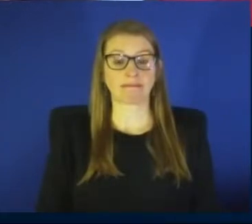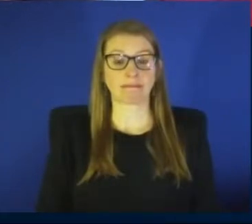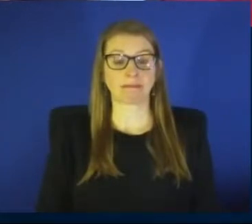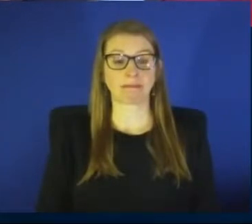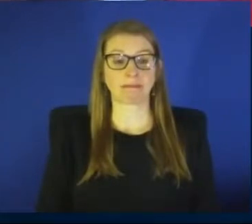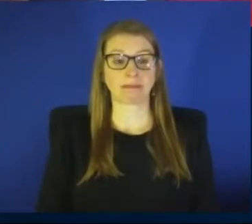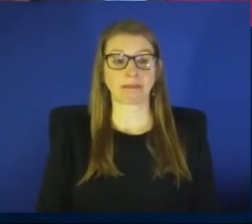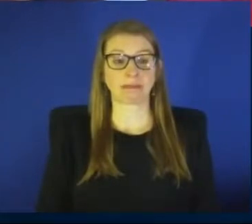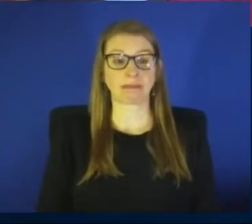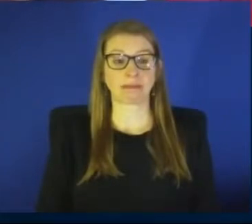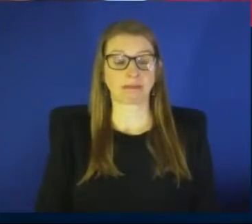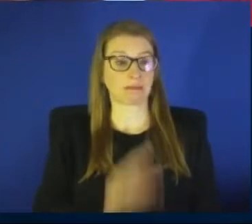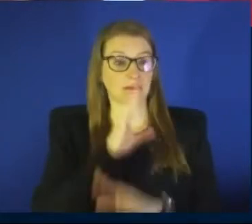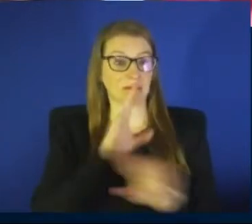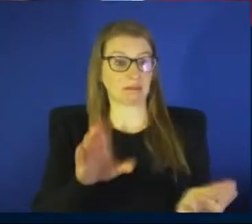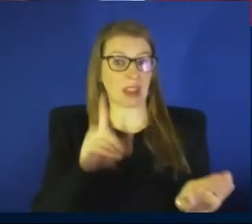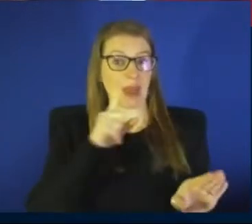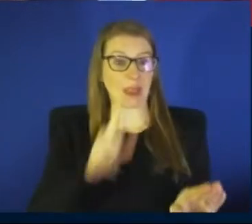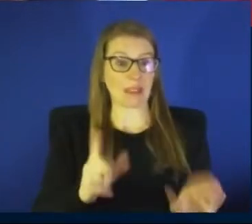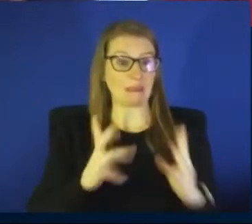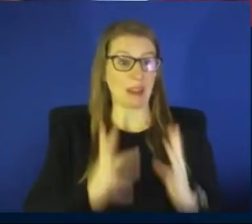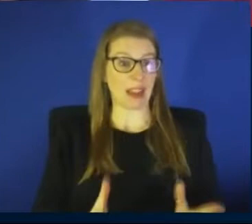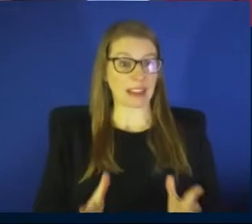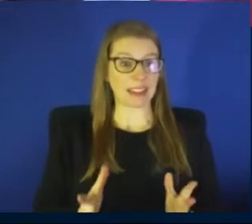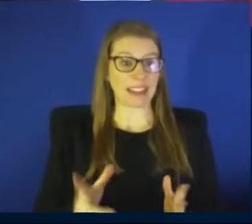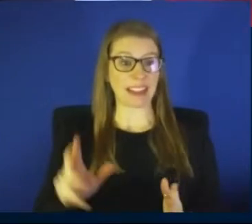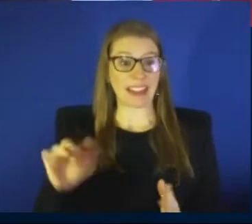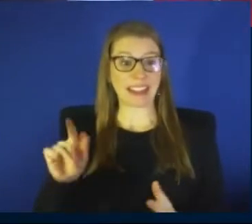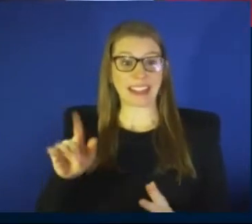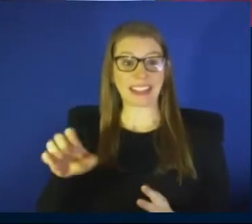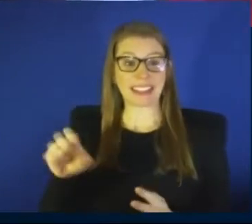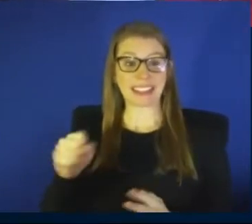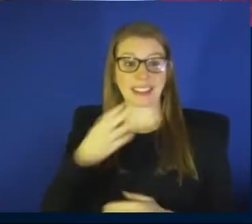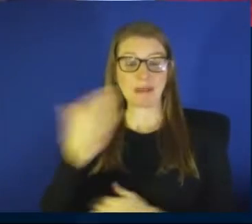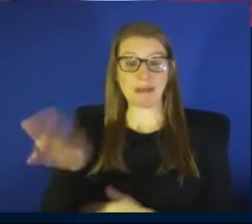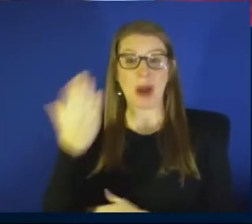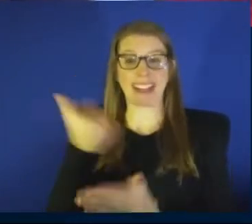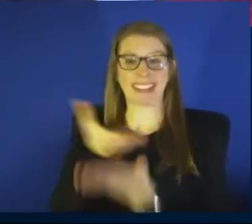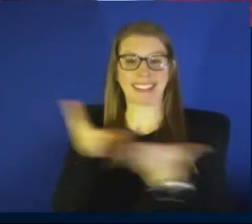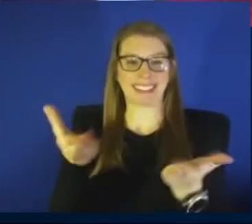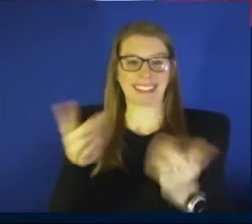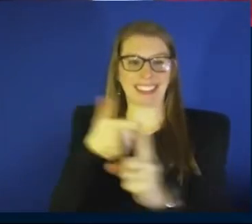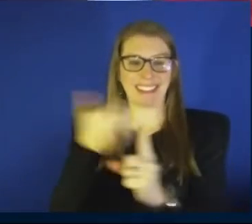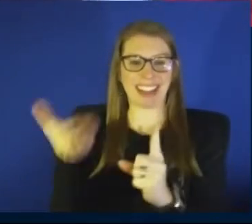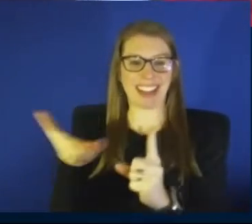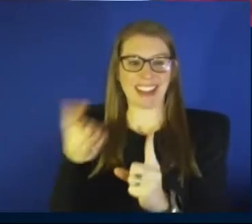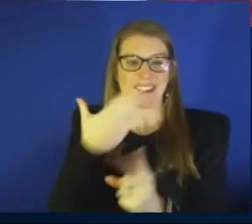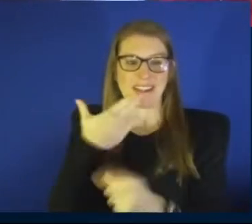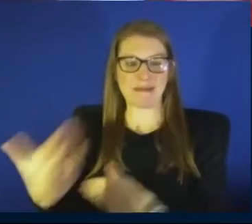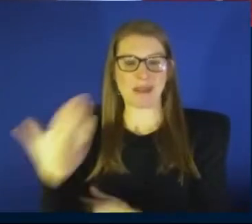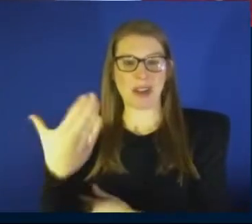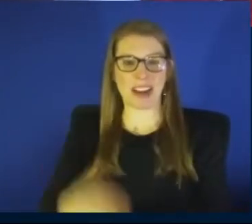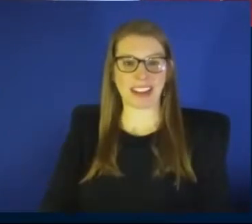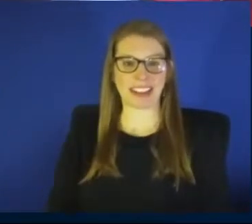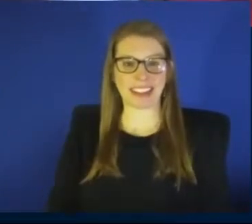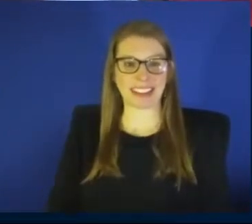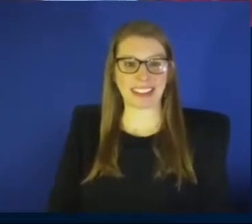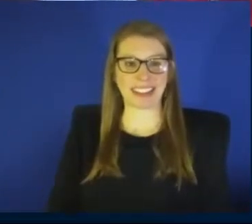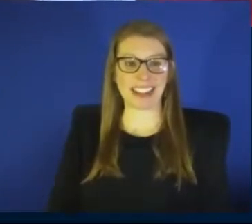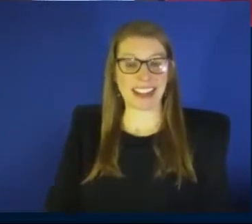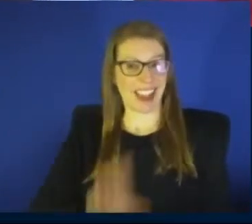I think we are good. Alexis, good morning to you also, by the way, there in the studio. Good morning. We'll I'm so check in with excited you to to get see our your community swing. questions.